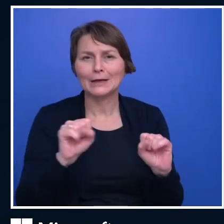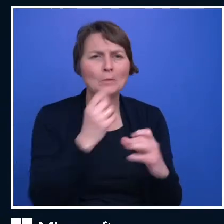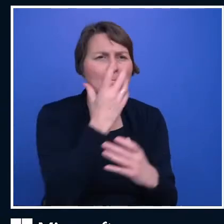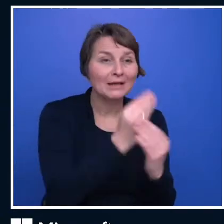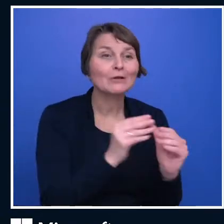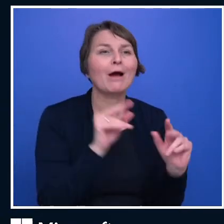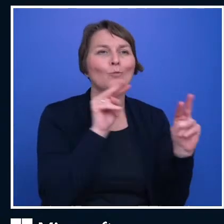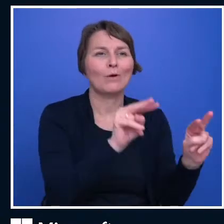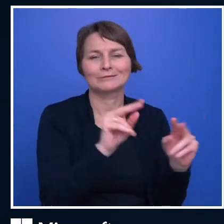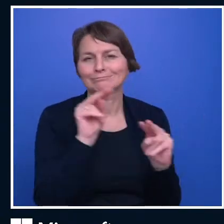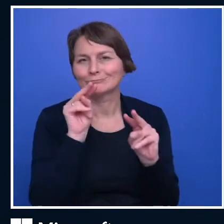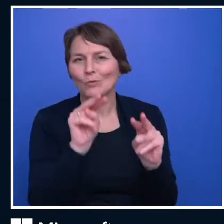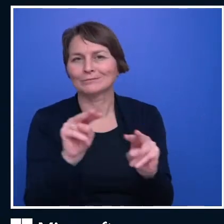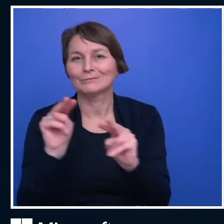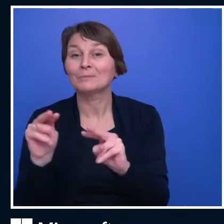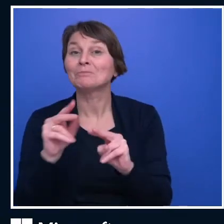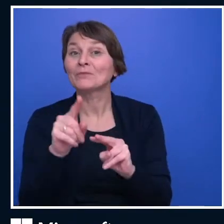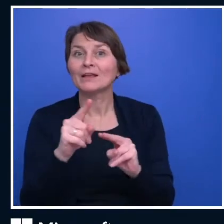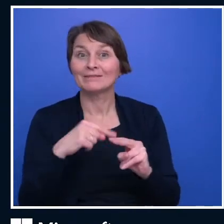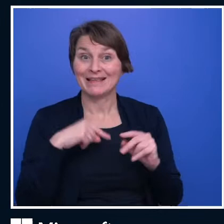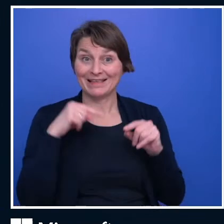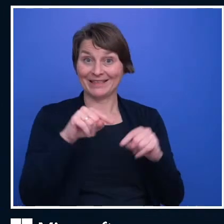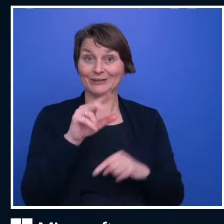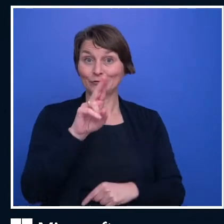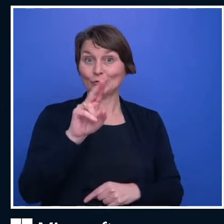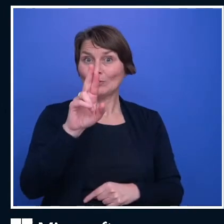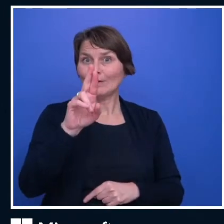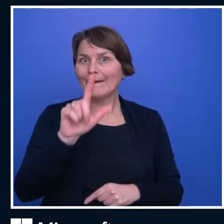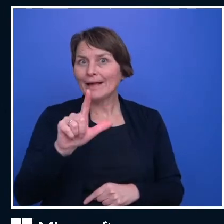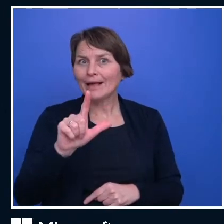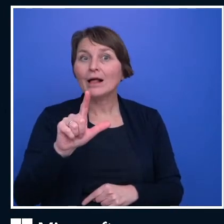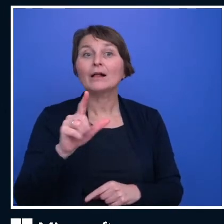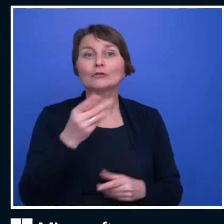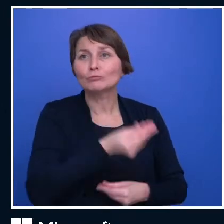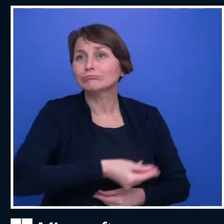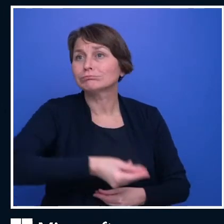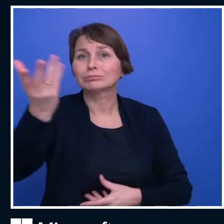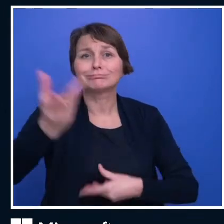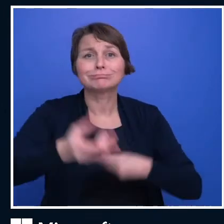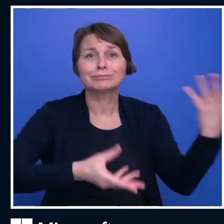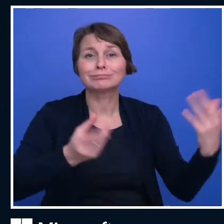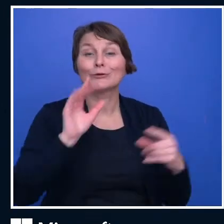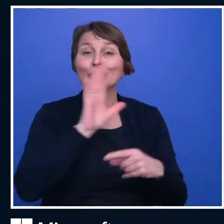address with your friends as well, who might have missed this conference and who want to learn more about AI.